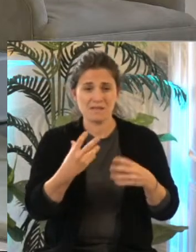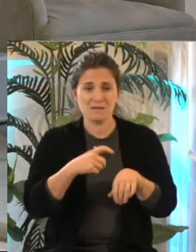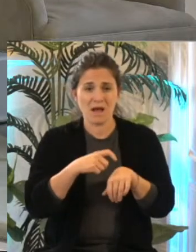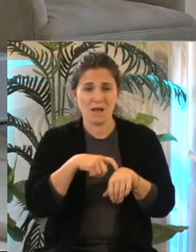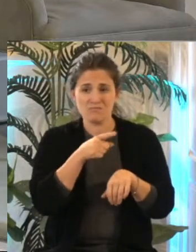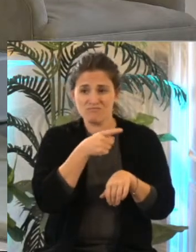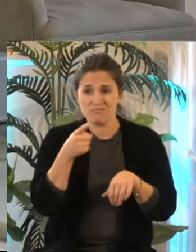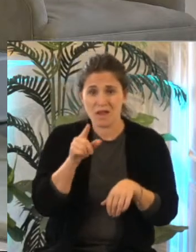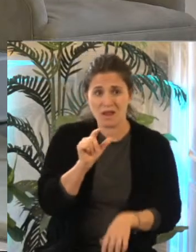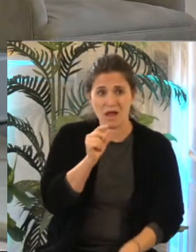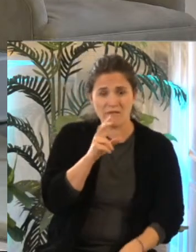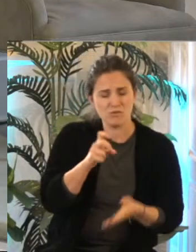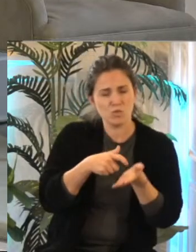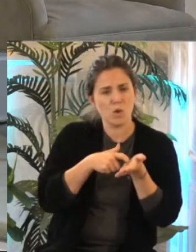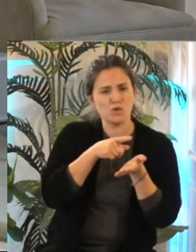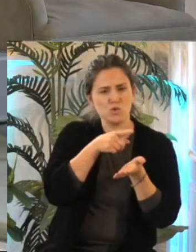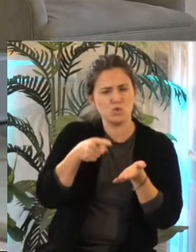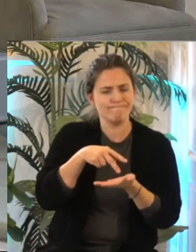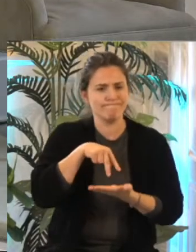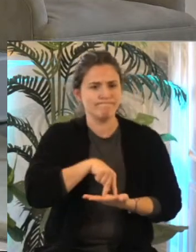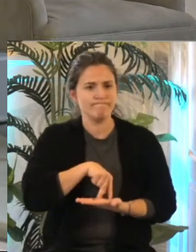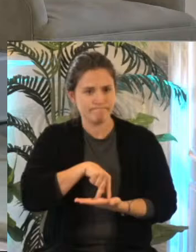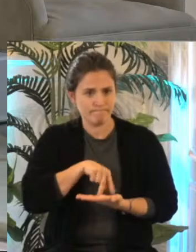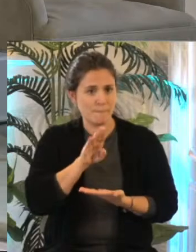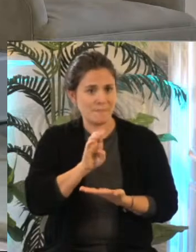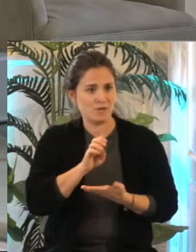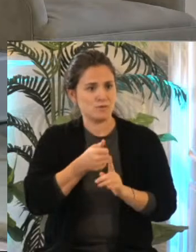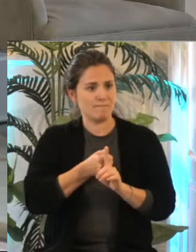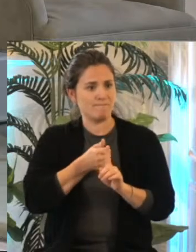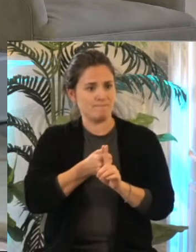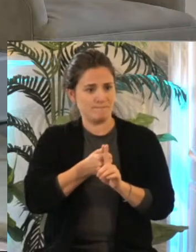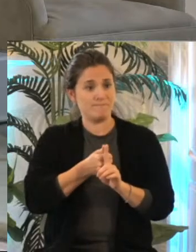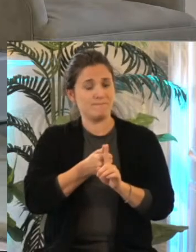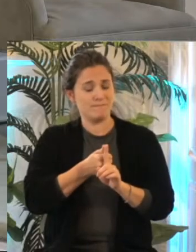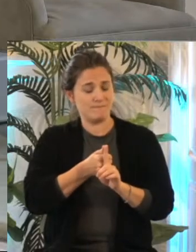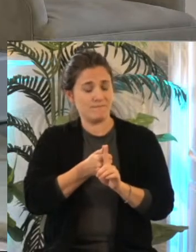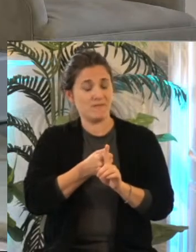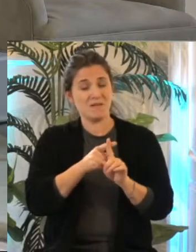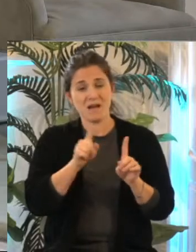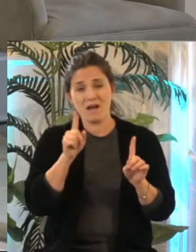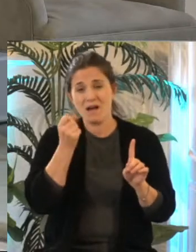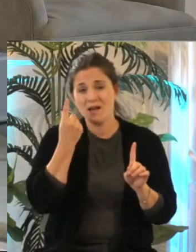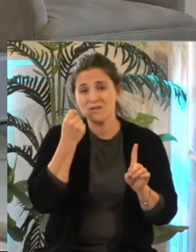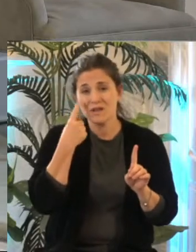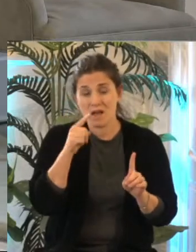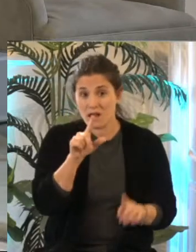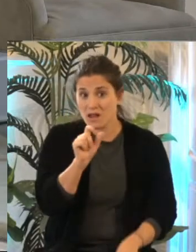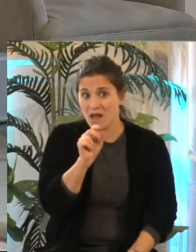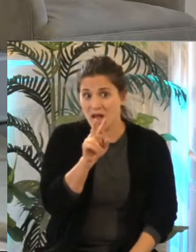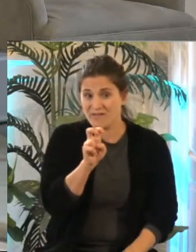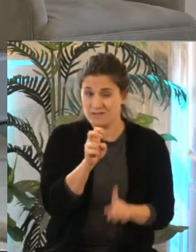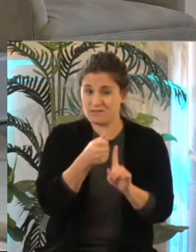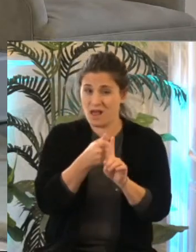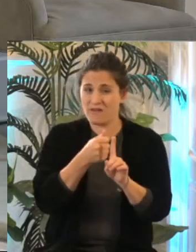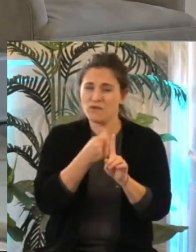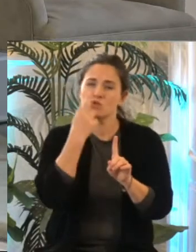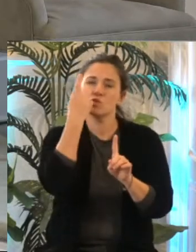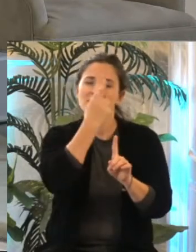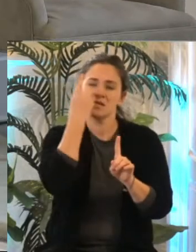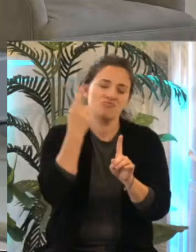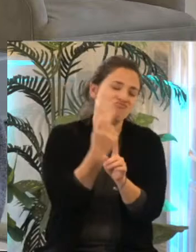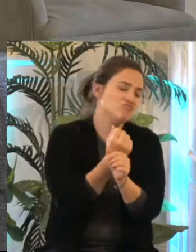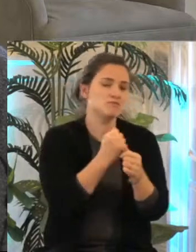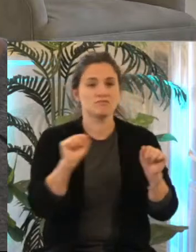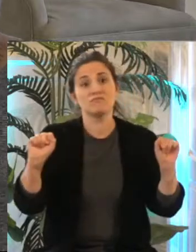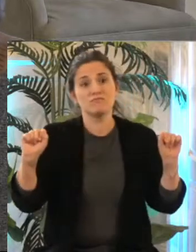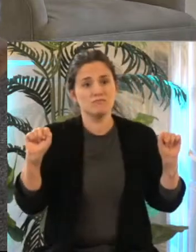will ever be. Yet, it is only love which sets us free. Yes.